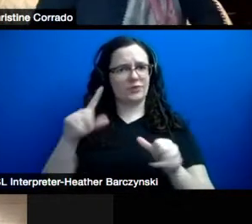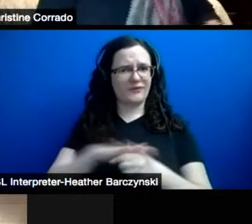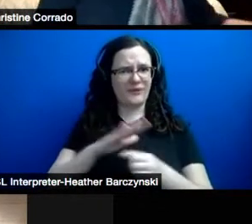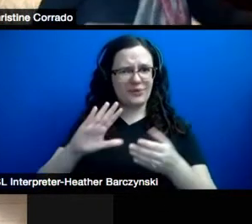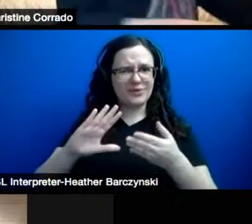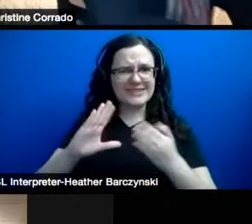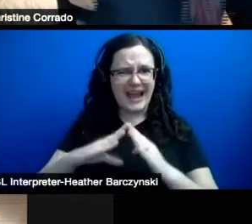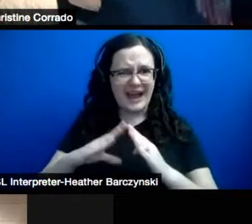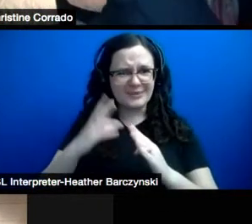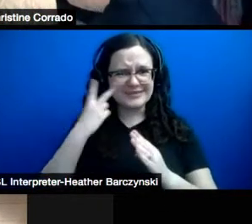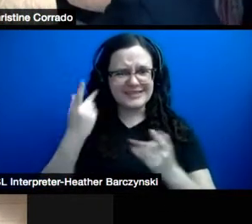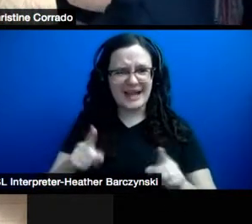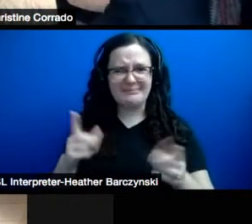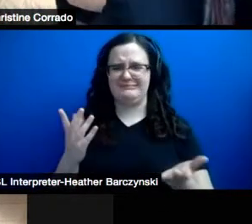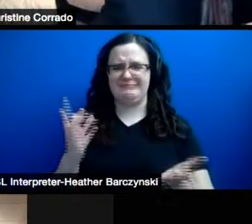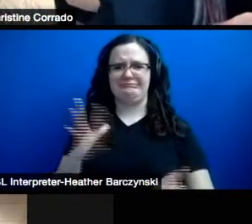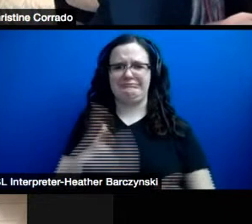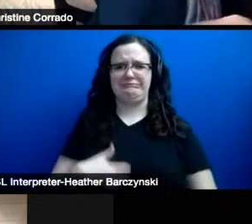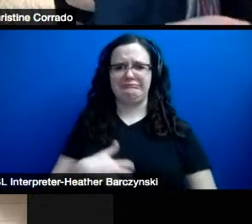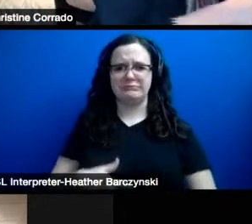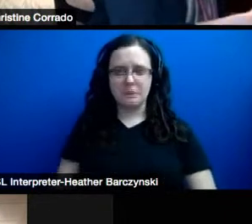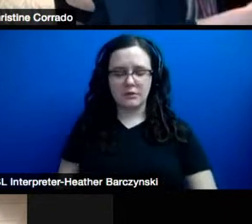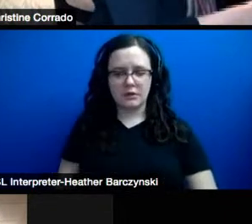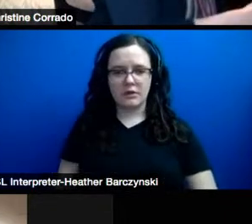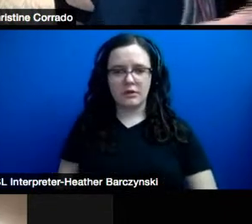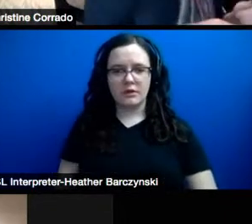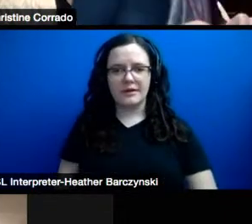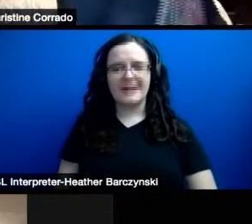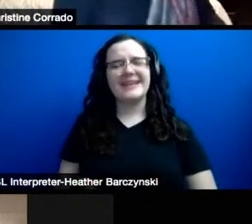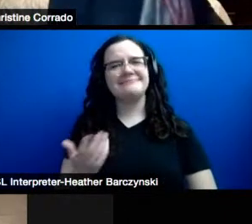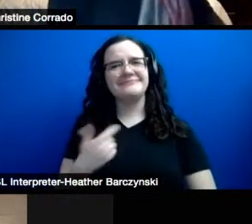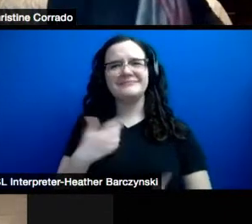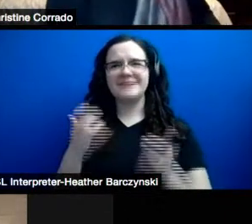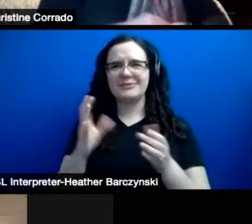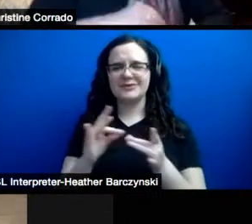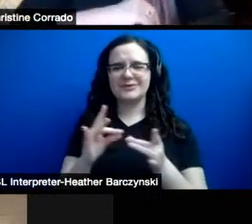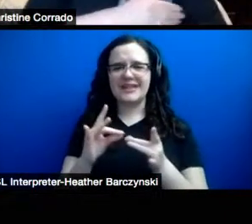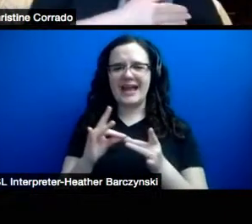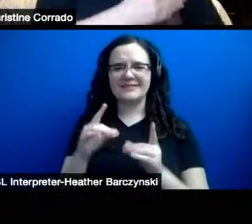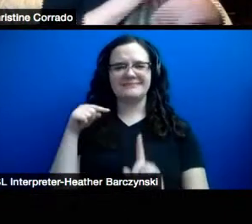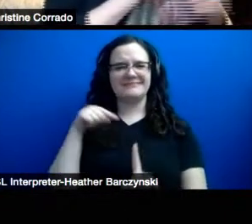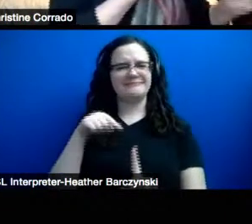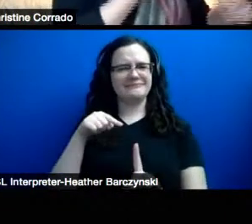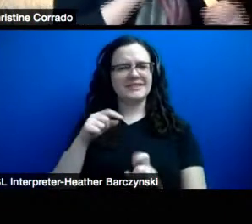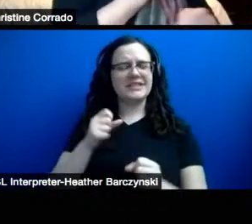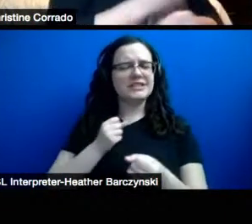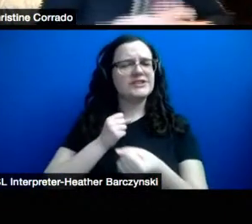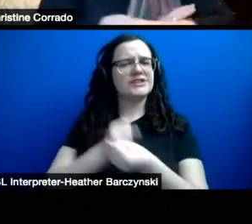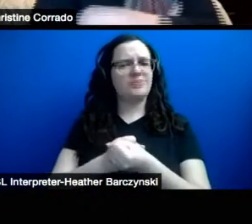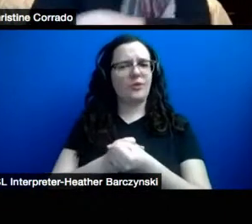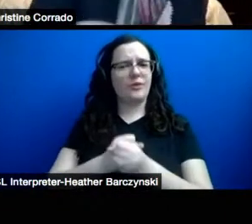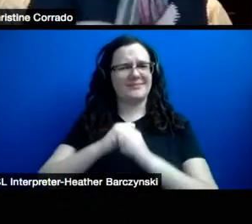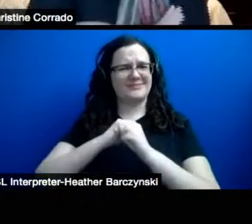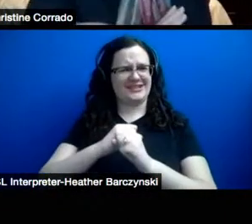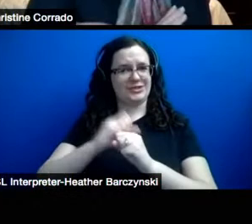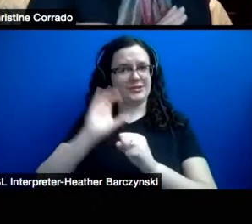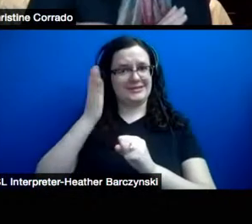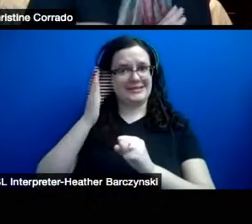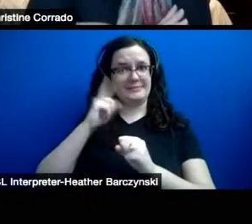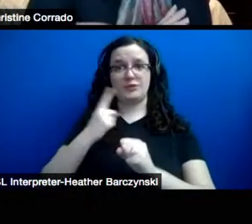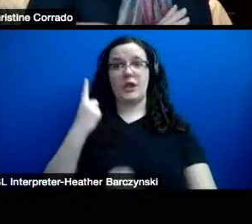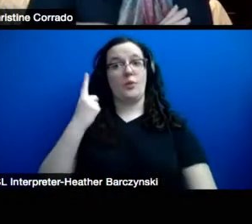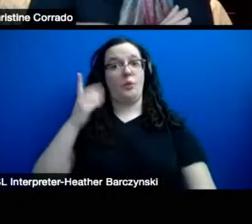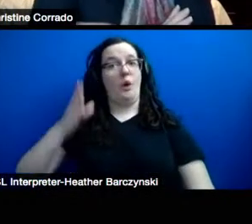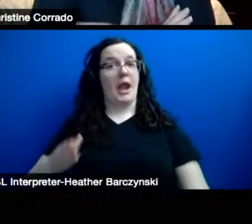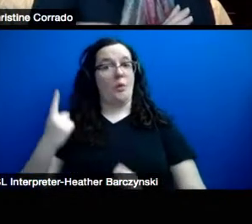The other thing I want to say is that, you know, this support and protection seems to be very one-sided. You know, what